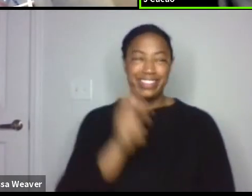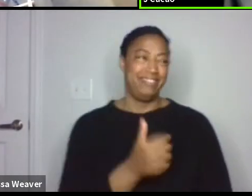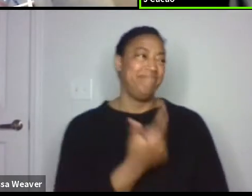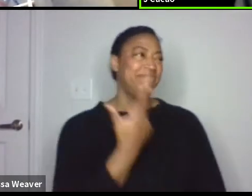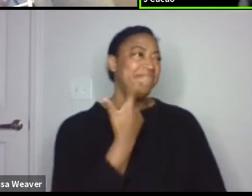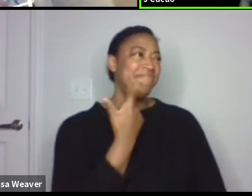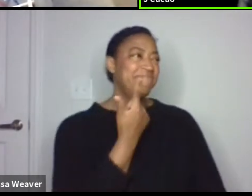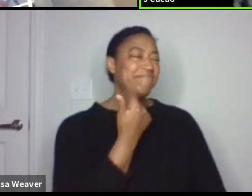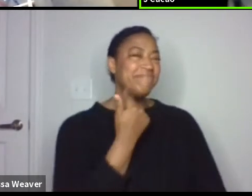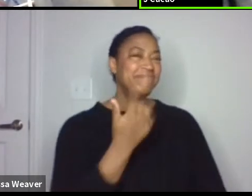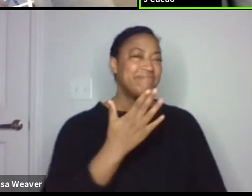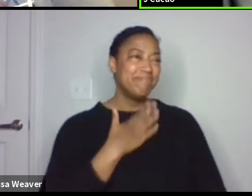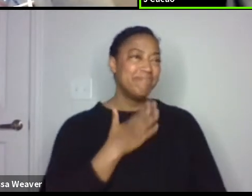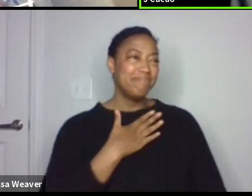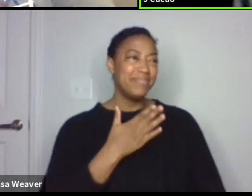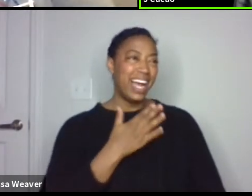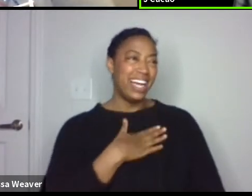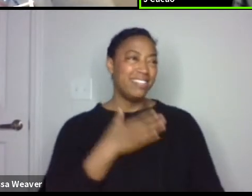My style,